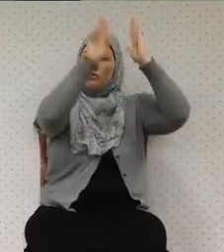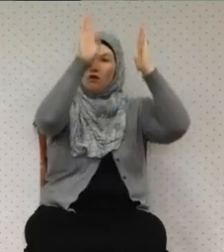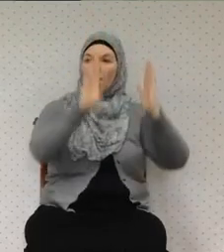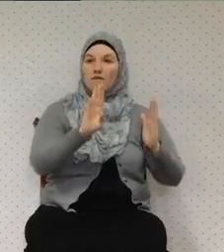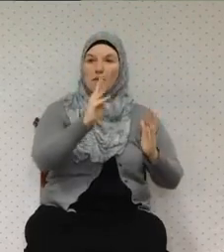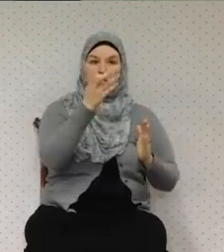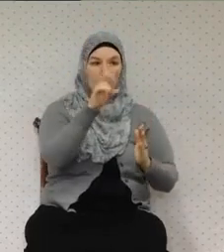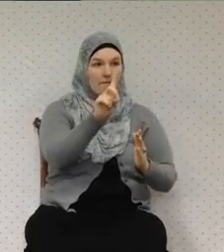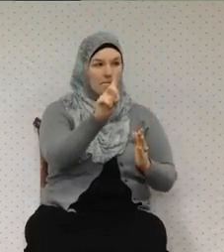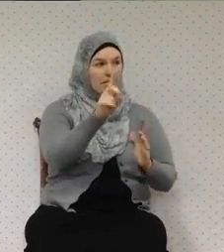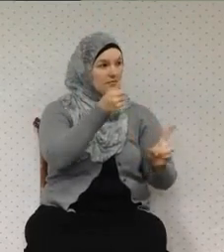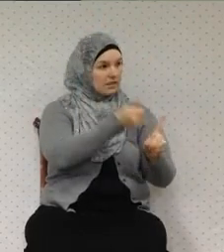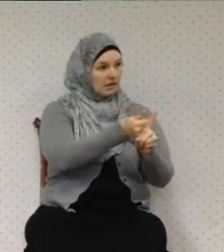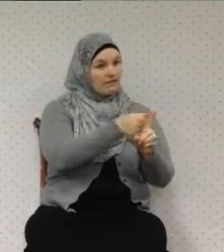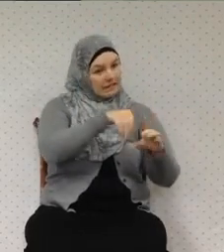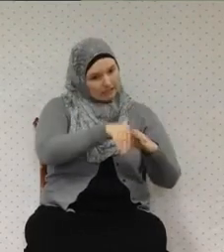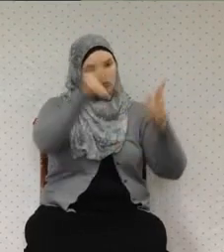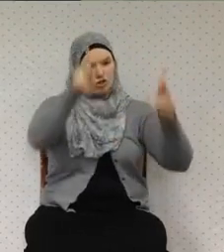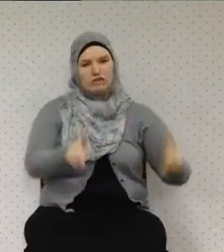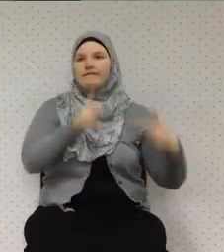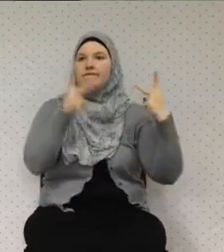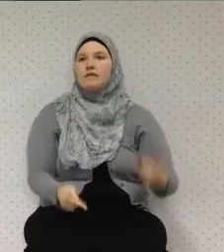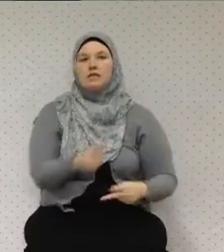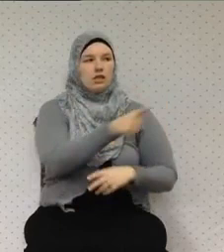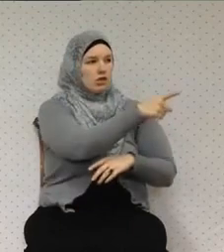person is visiting you.